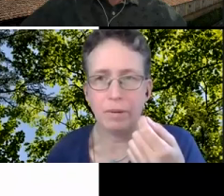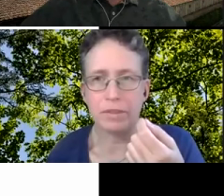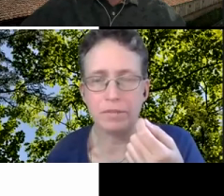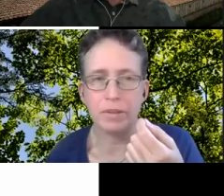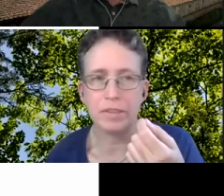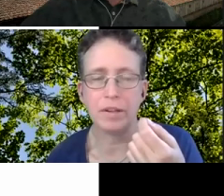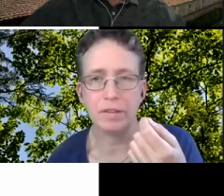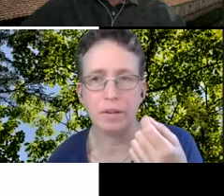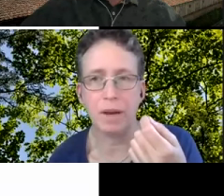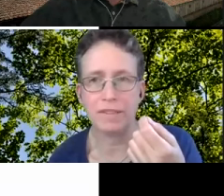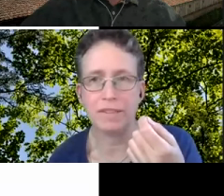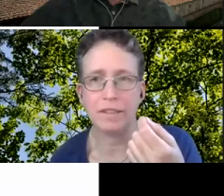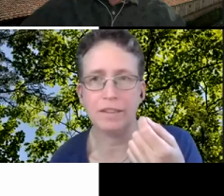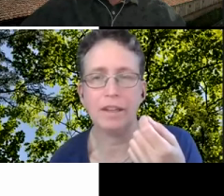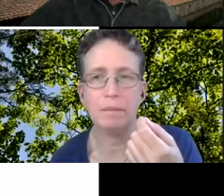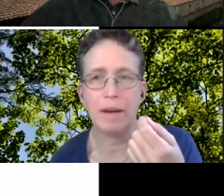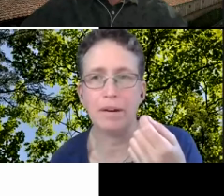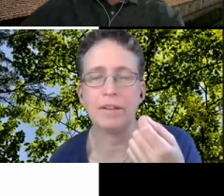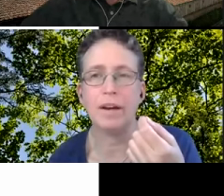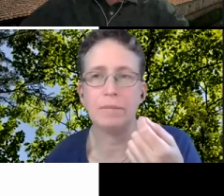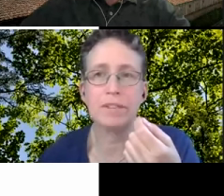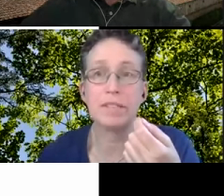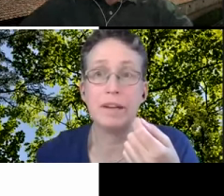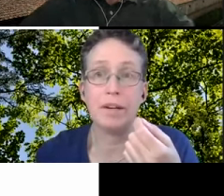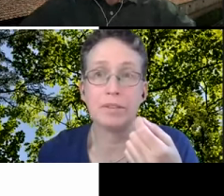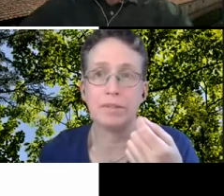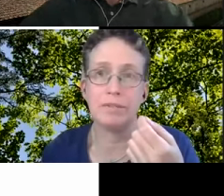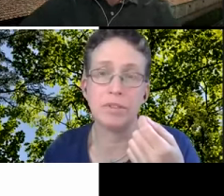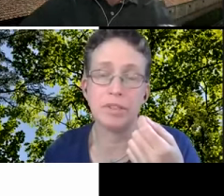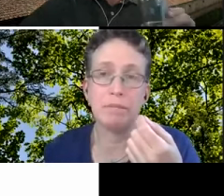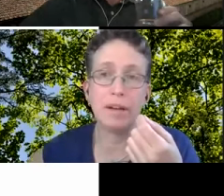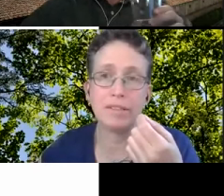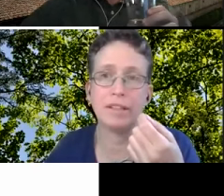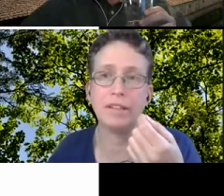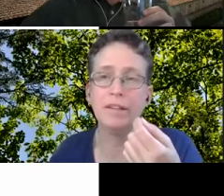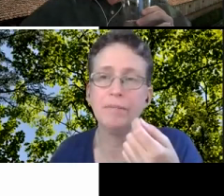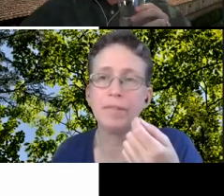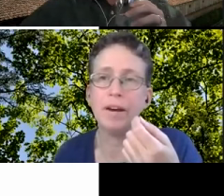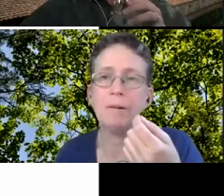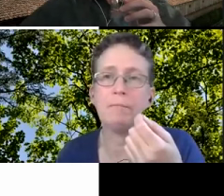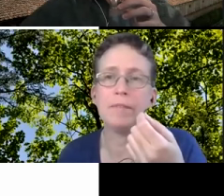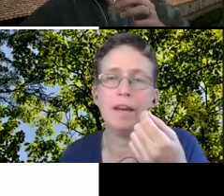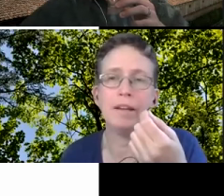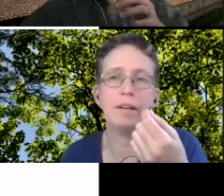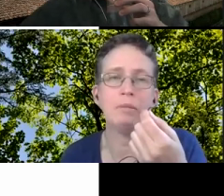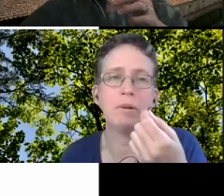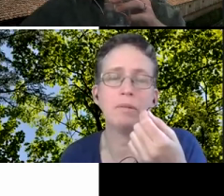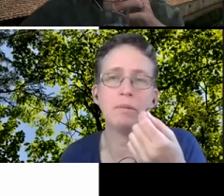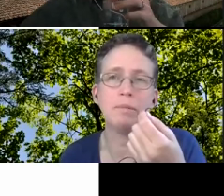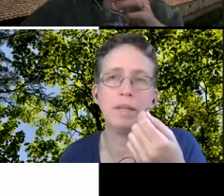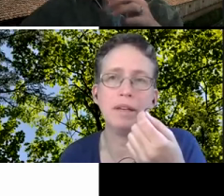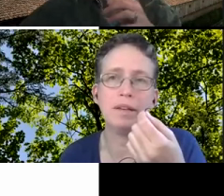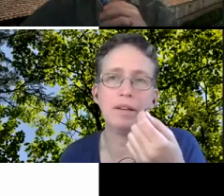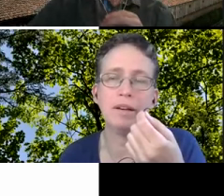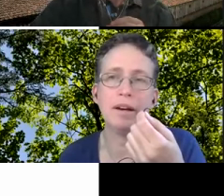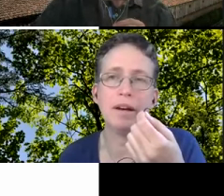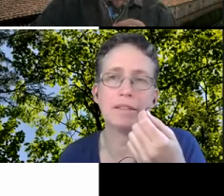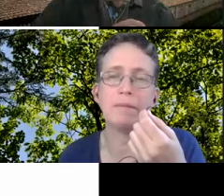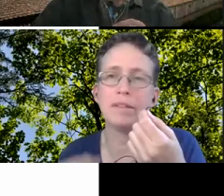my work was focused on Boston and thinking about different scenarios for the future of Boston, and what would